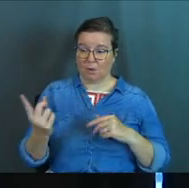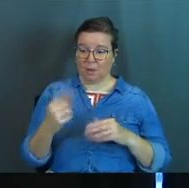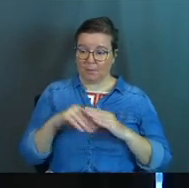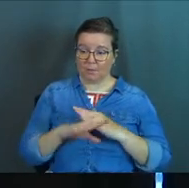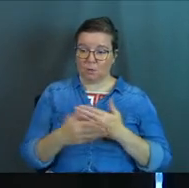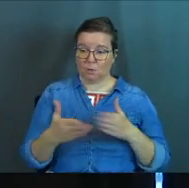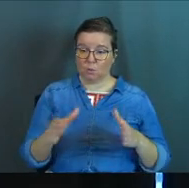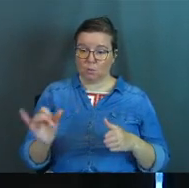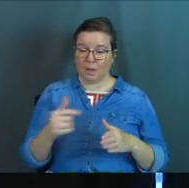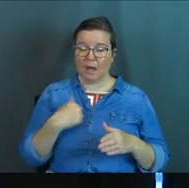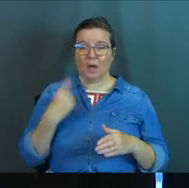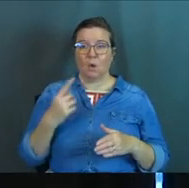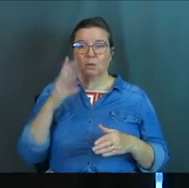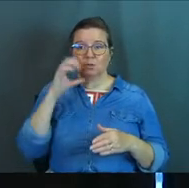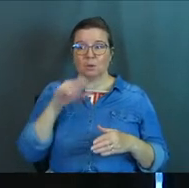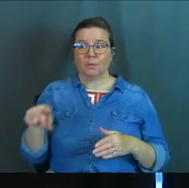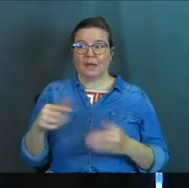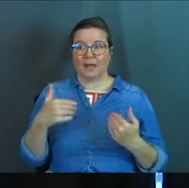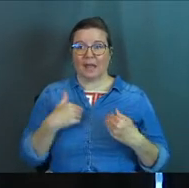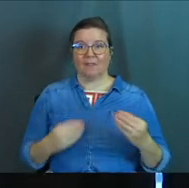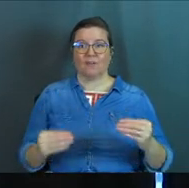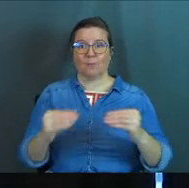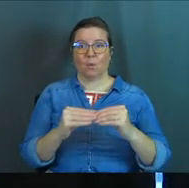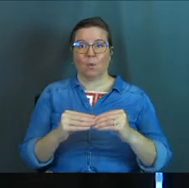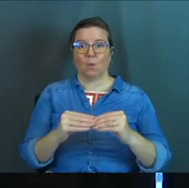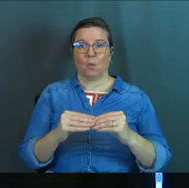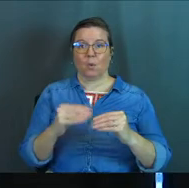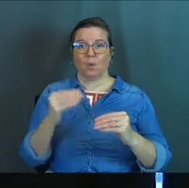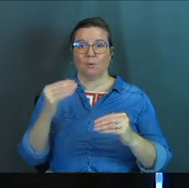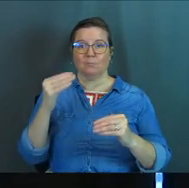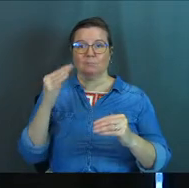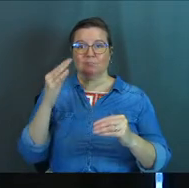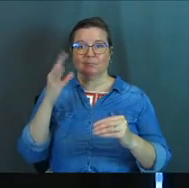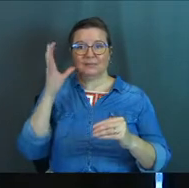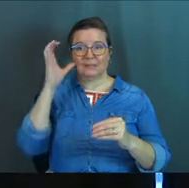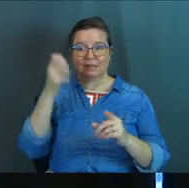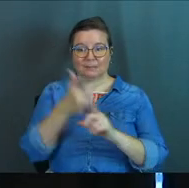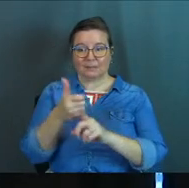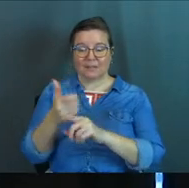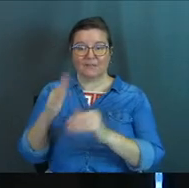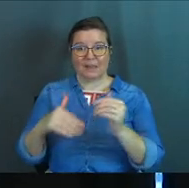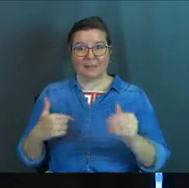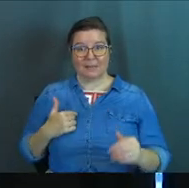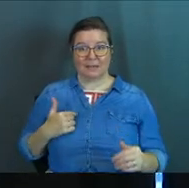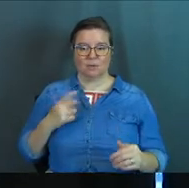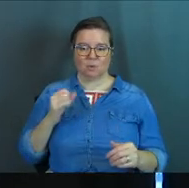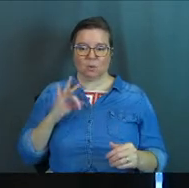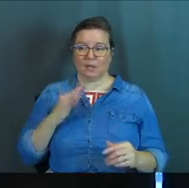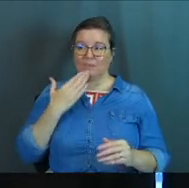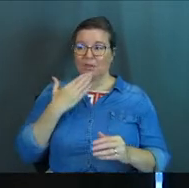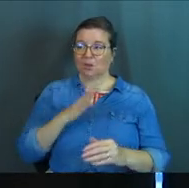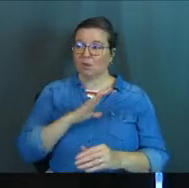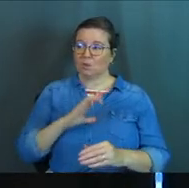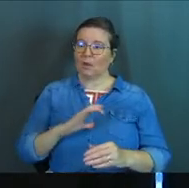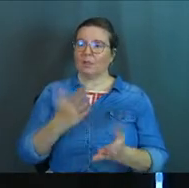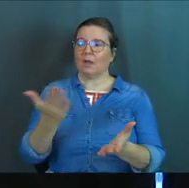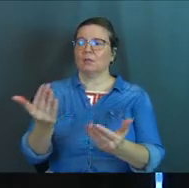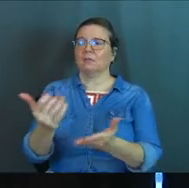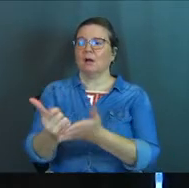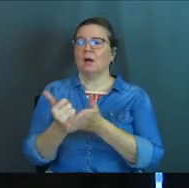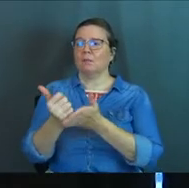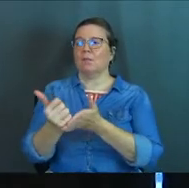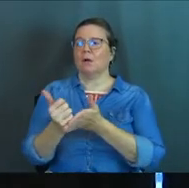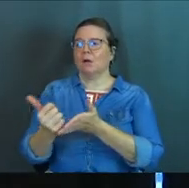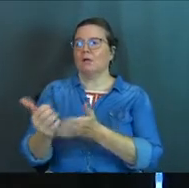walk into the room, I always assume that they have more self-concept than I do. And so if they are just and good Christians, they will